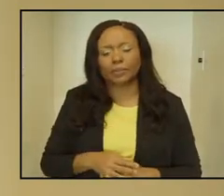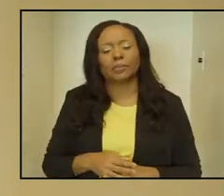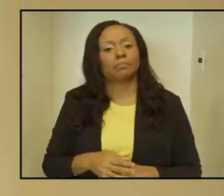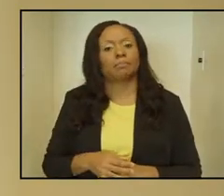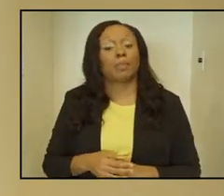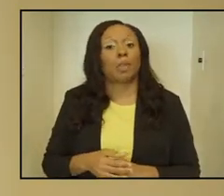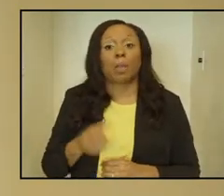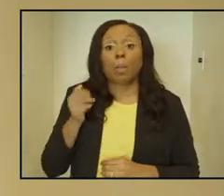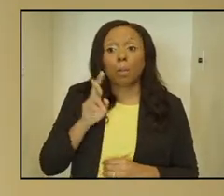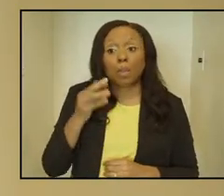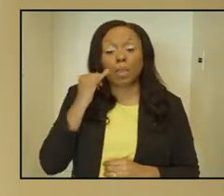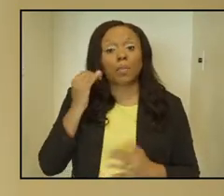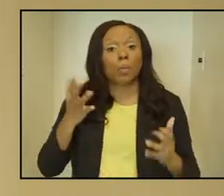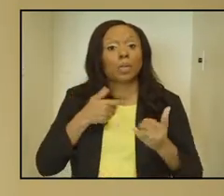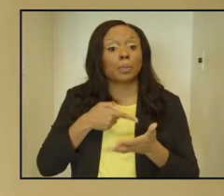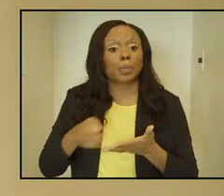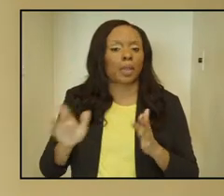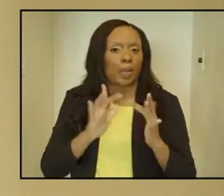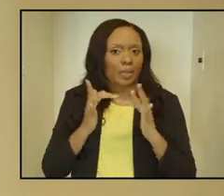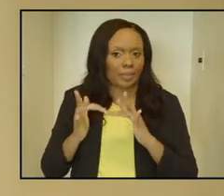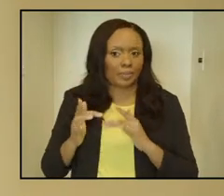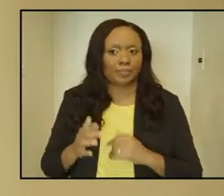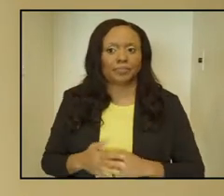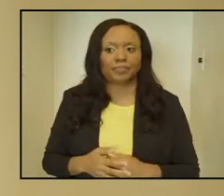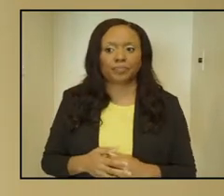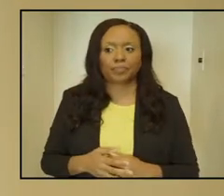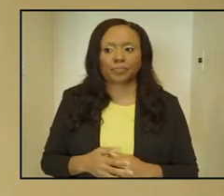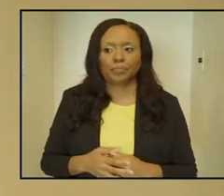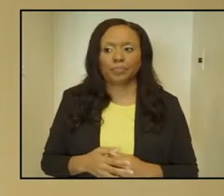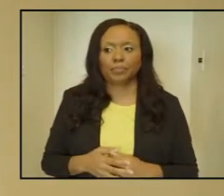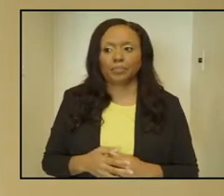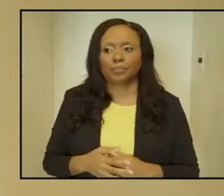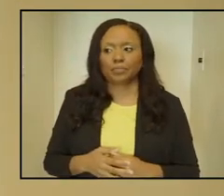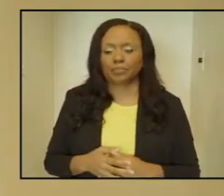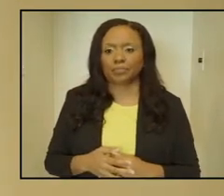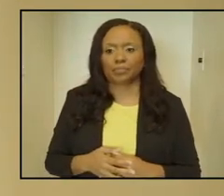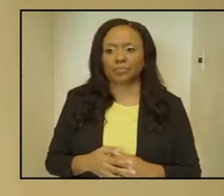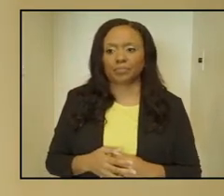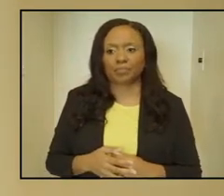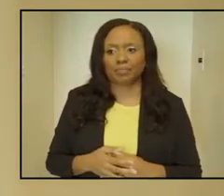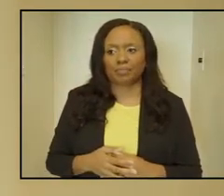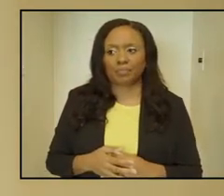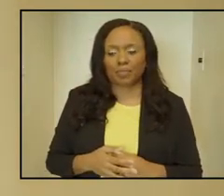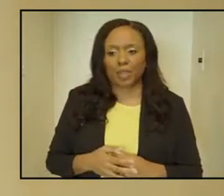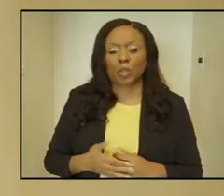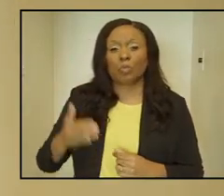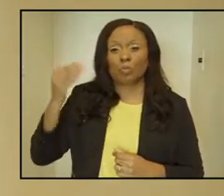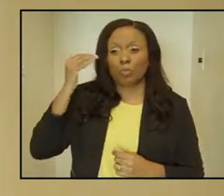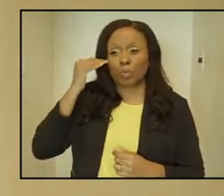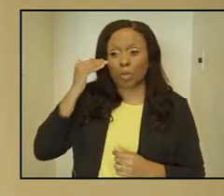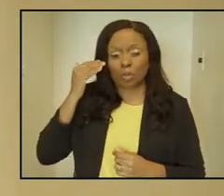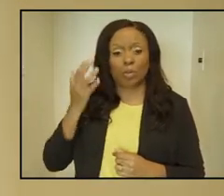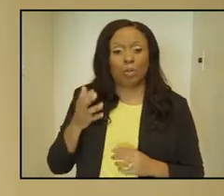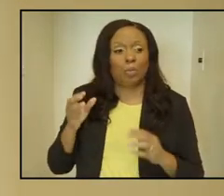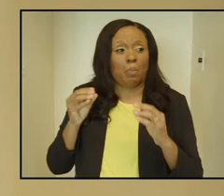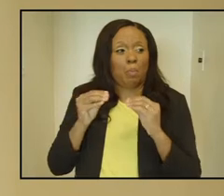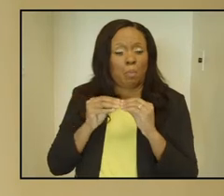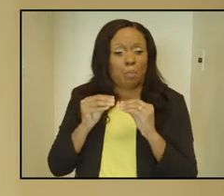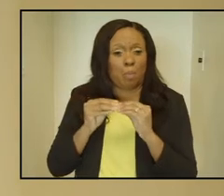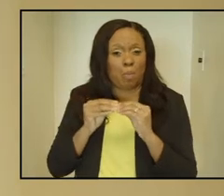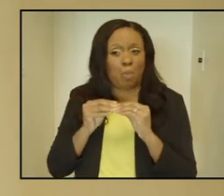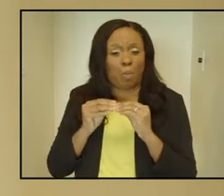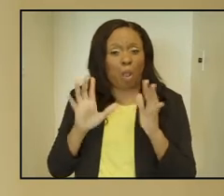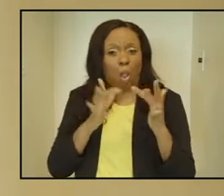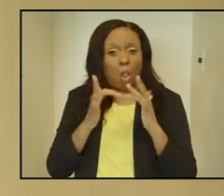CAIPO manually managed is quite a feat, but automation will undoubtedly improve the levels of customer service